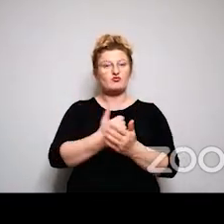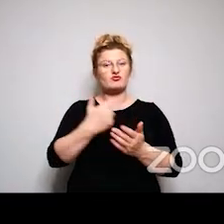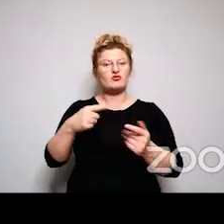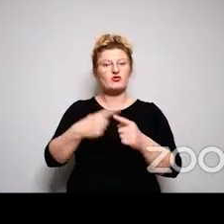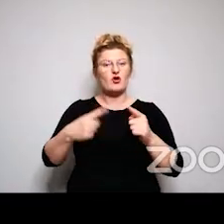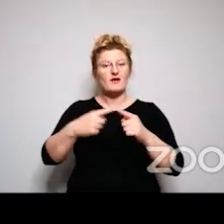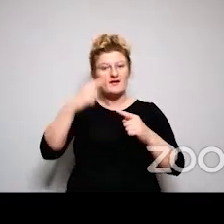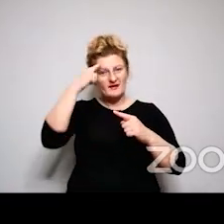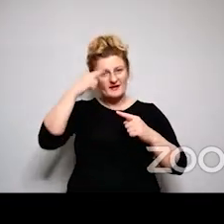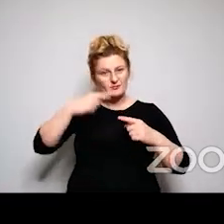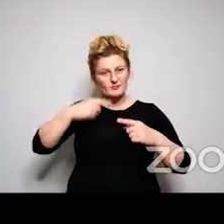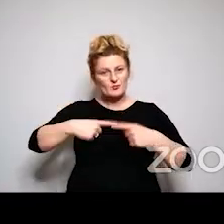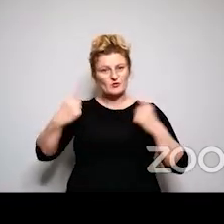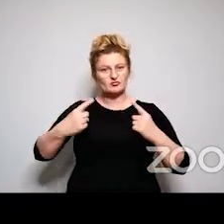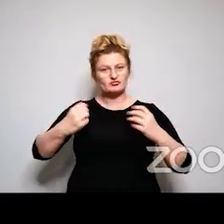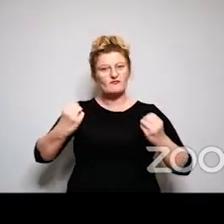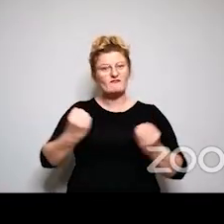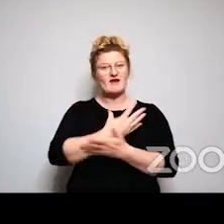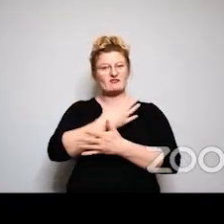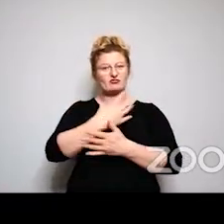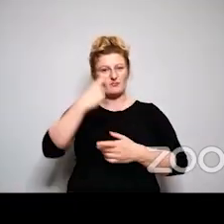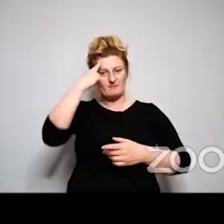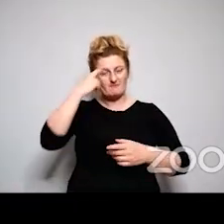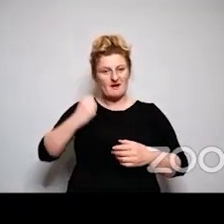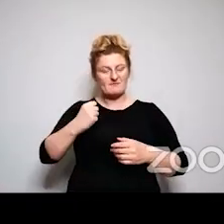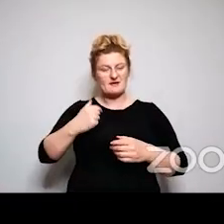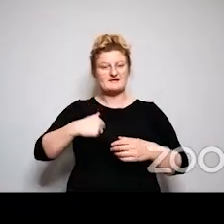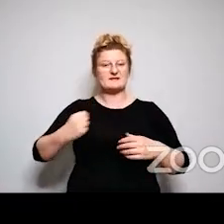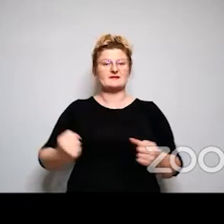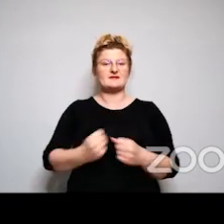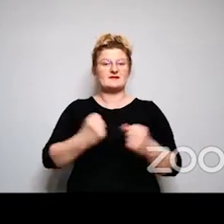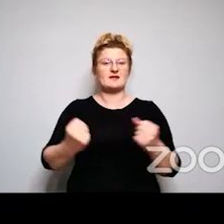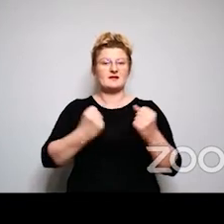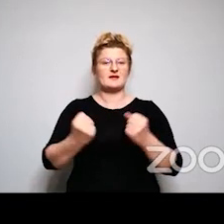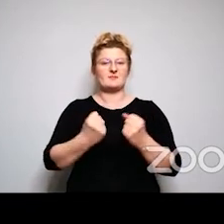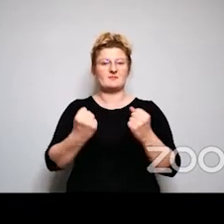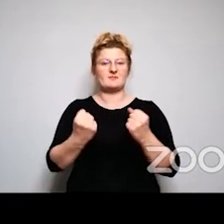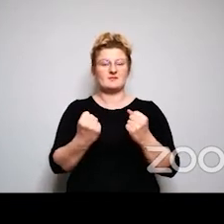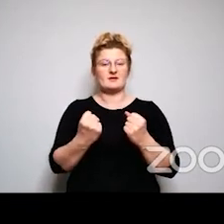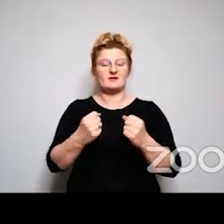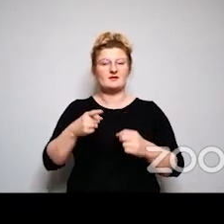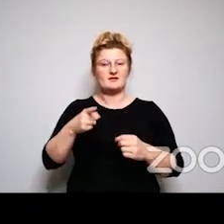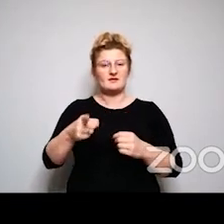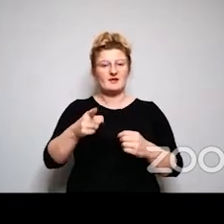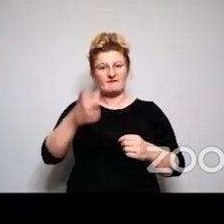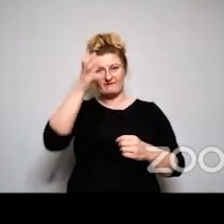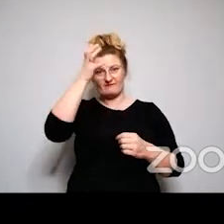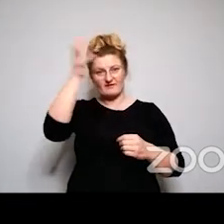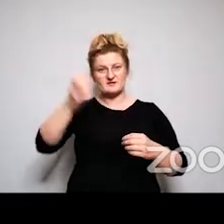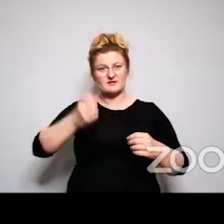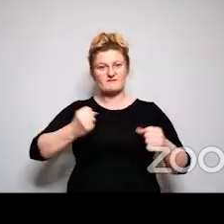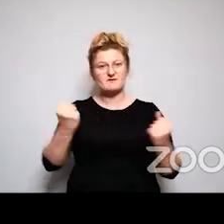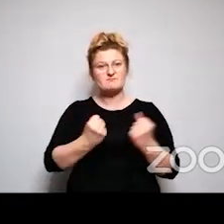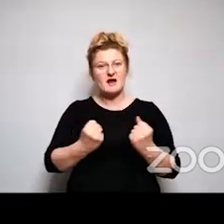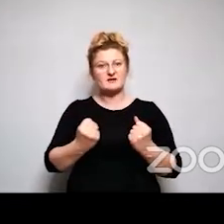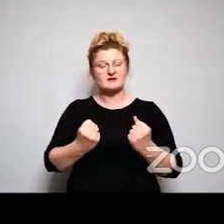enforce or reinforce this knowledge with other activities, definitely. Like we do the workshops not longer